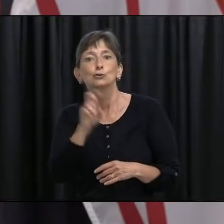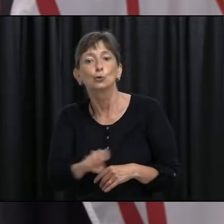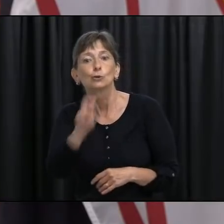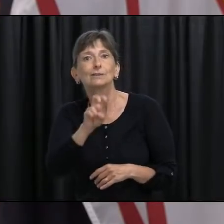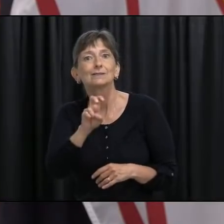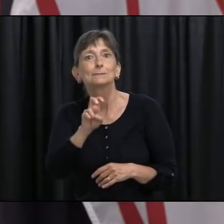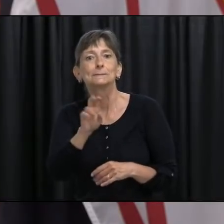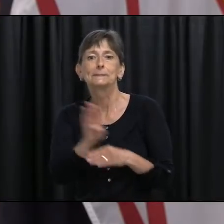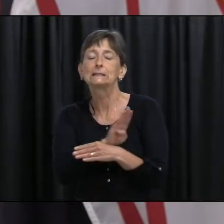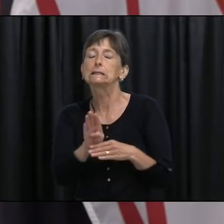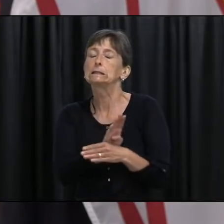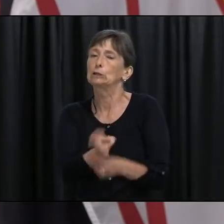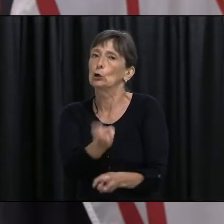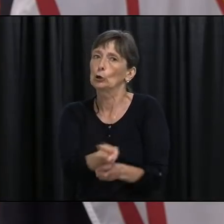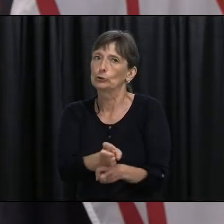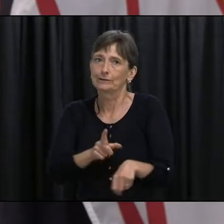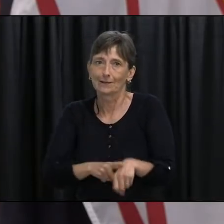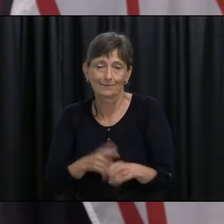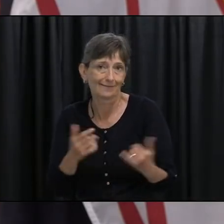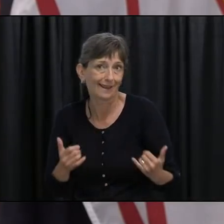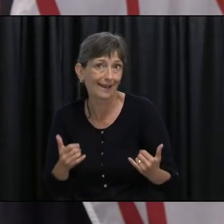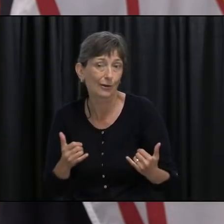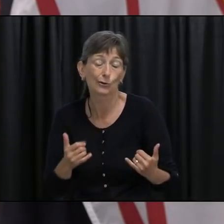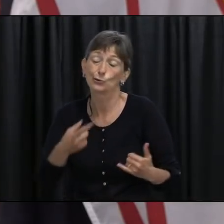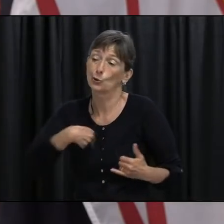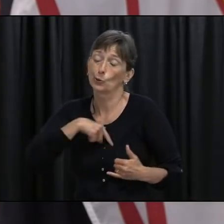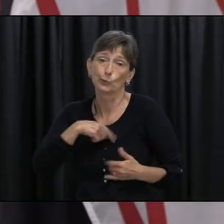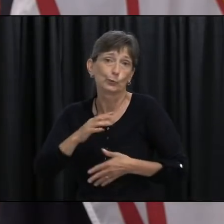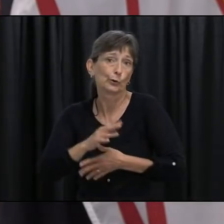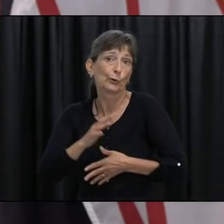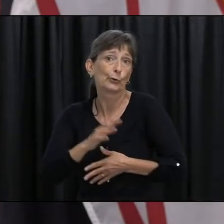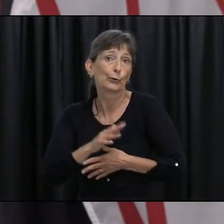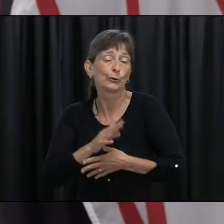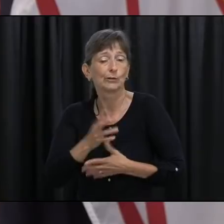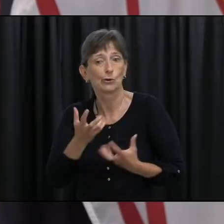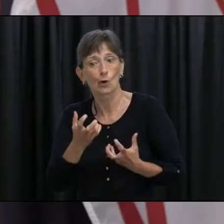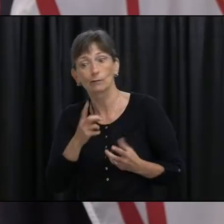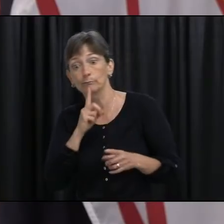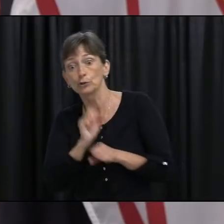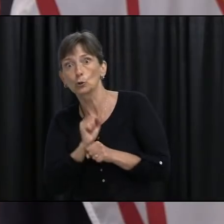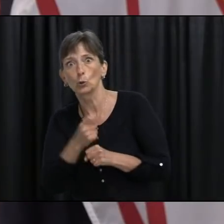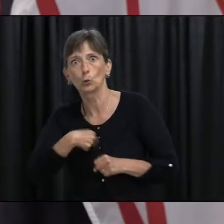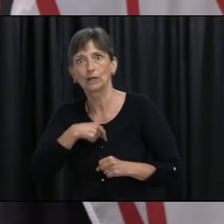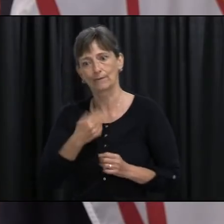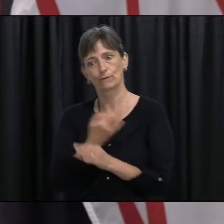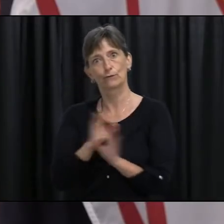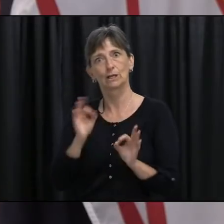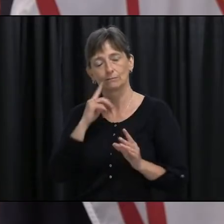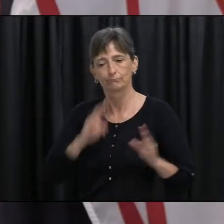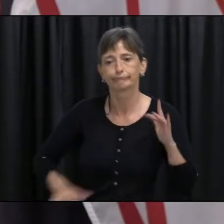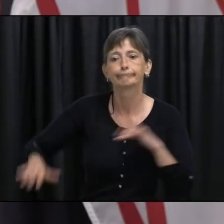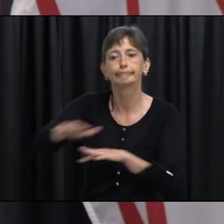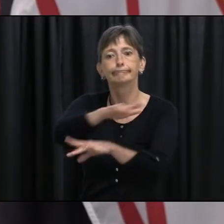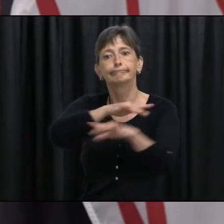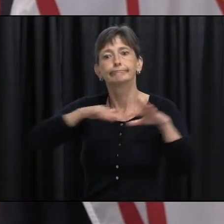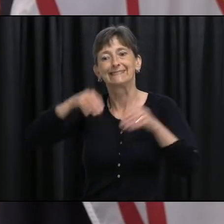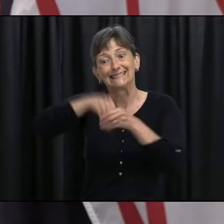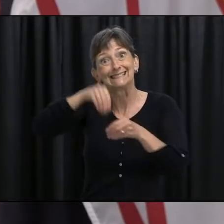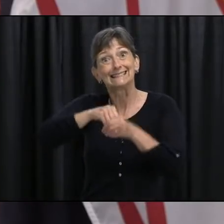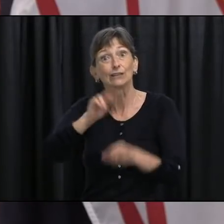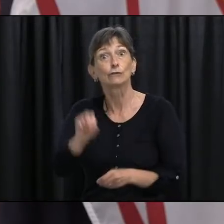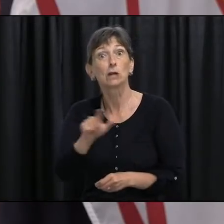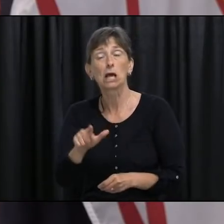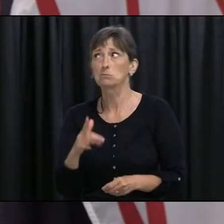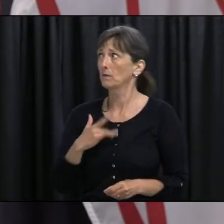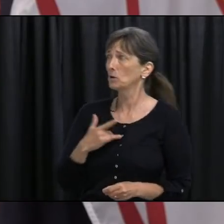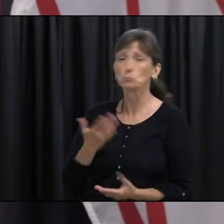hit extremely hard, we've always said, first and foremost, we must demonstrate that we can move around our province safely before we open it up. And I think we've been